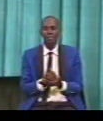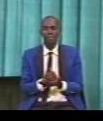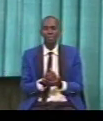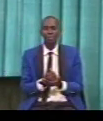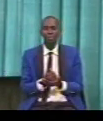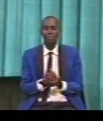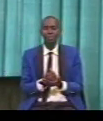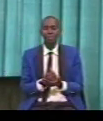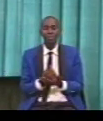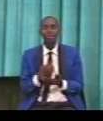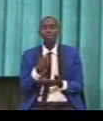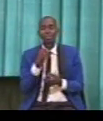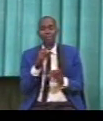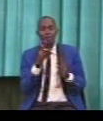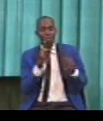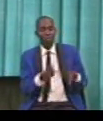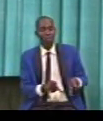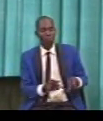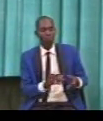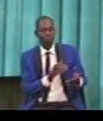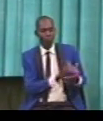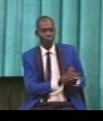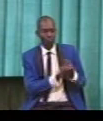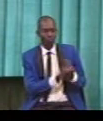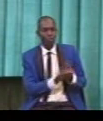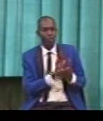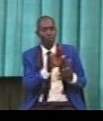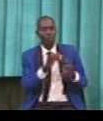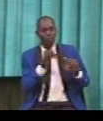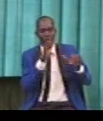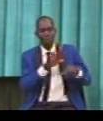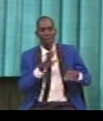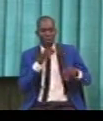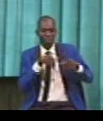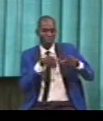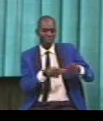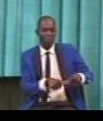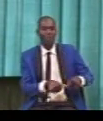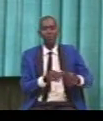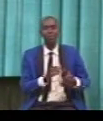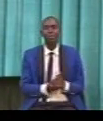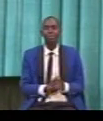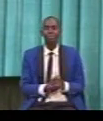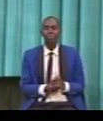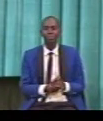Tell the person next to you, congratulations, your blessings are permanent.